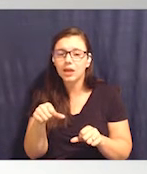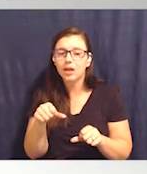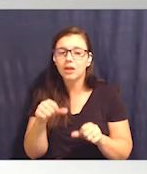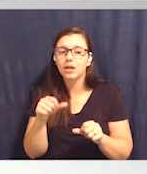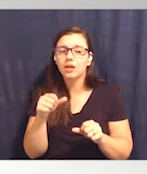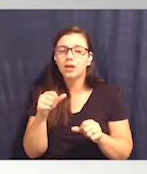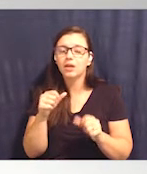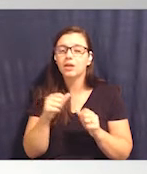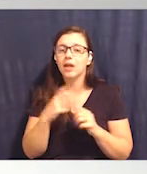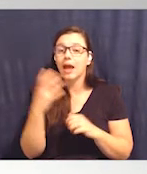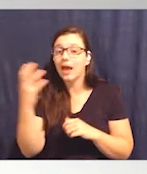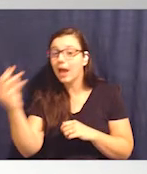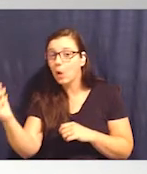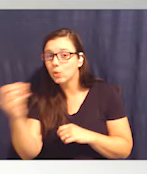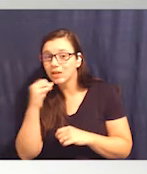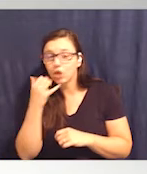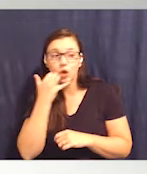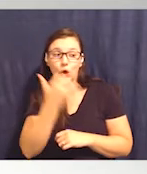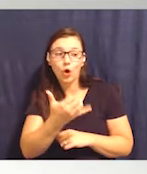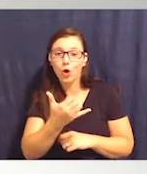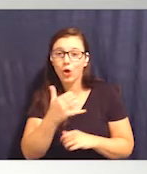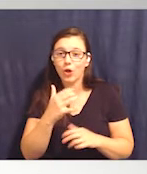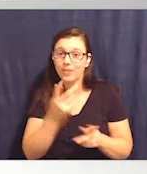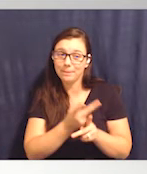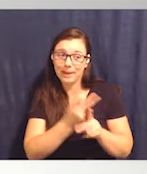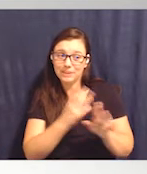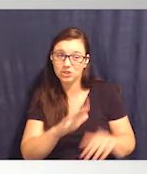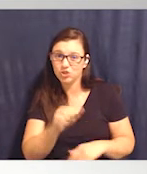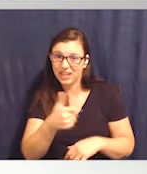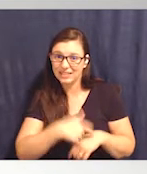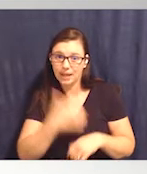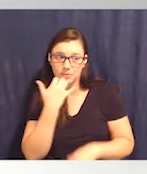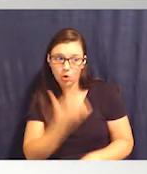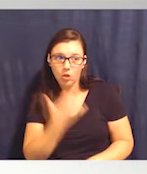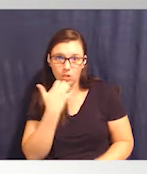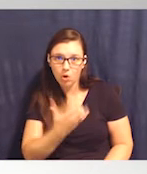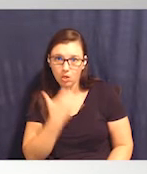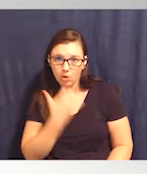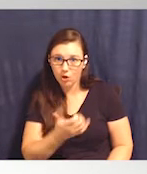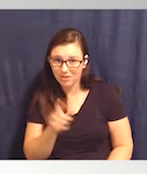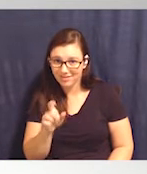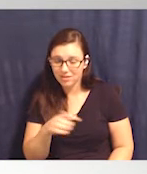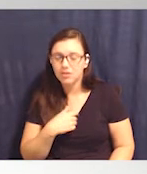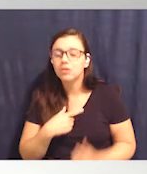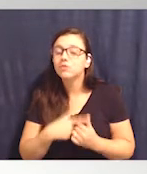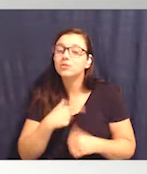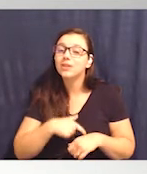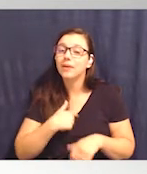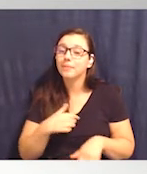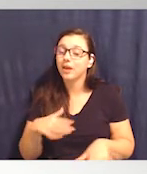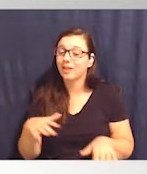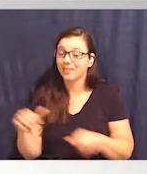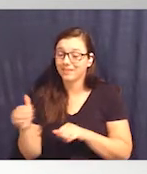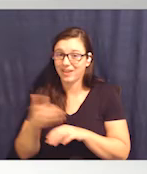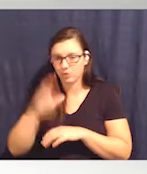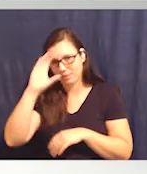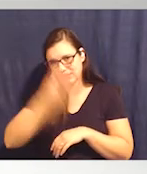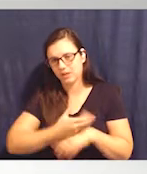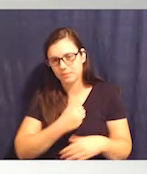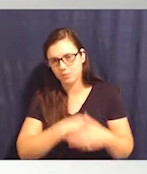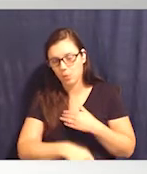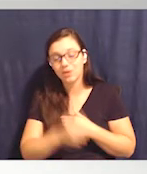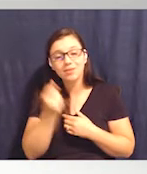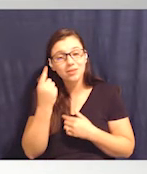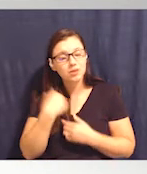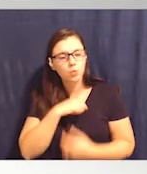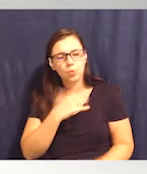sitter 10 times? I will tell you that the first time we went out after having our son, we were so lucky. Our